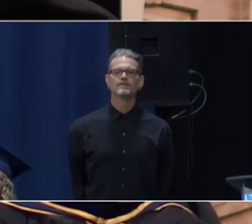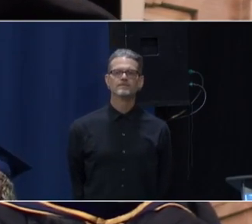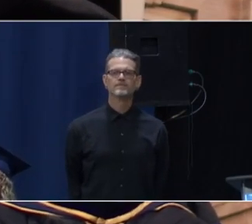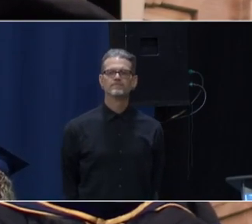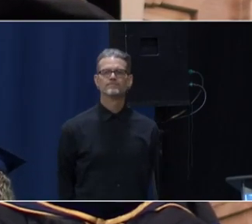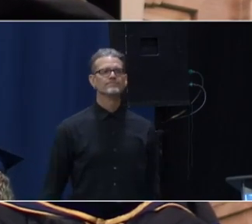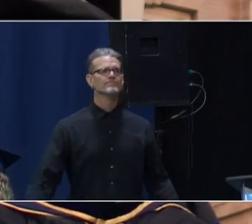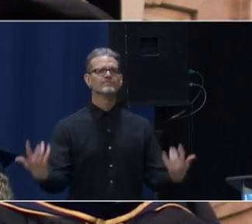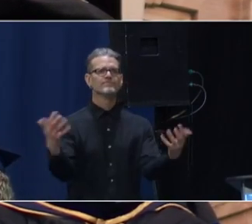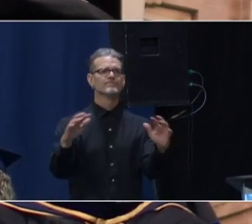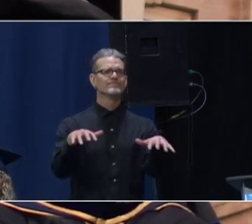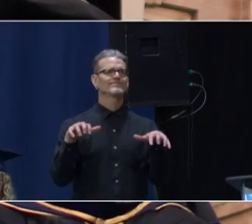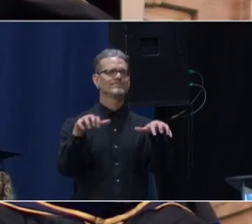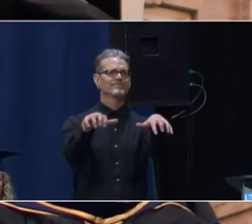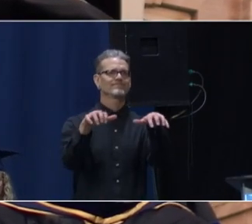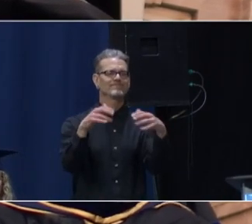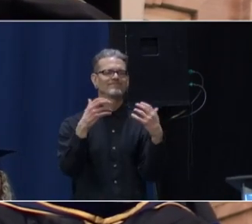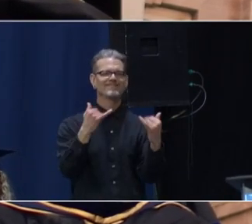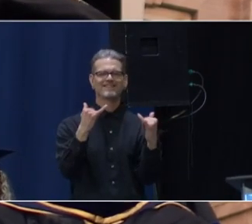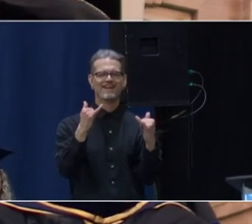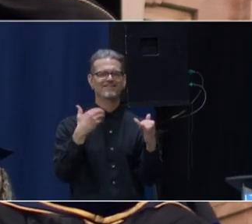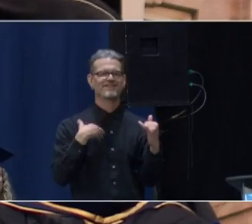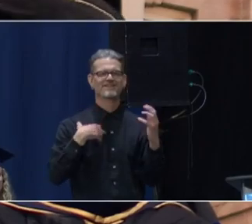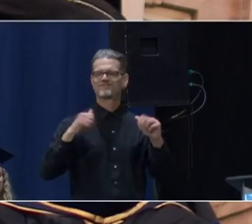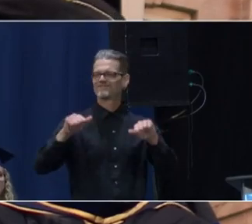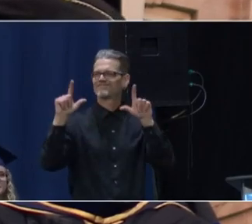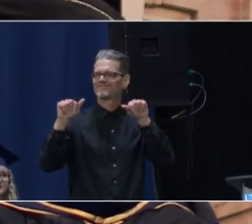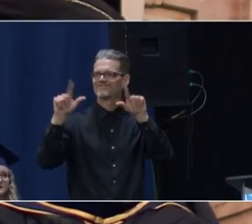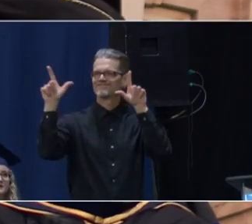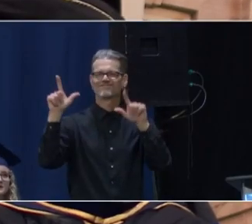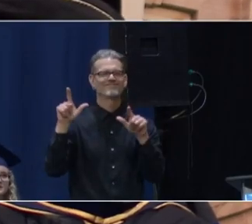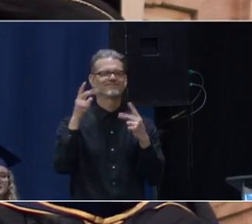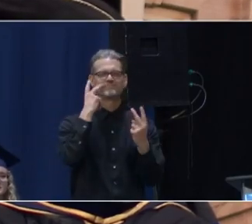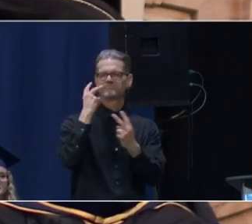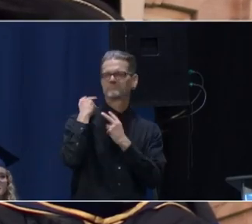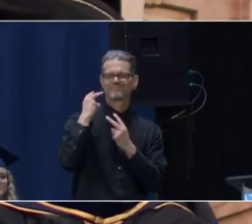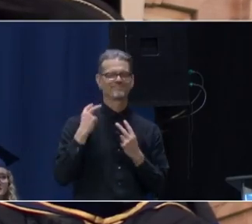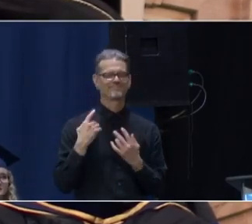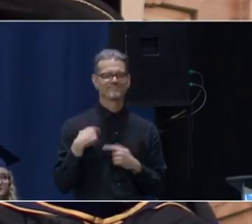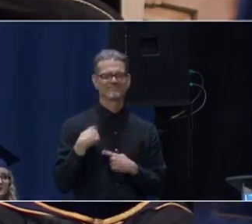Graduates, let's look back at a few highlights from this past year.